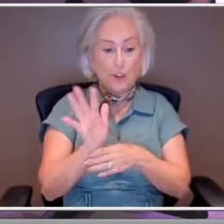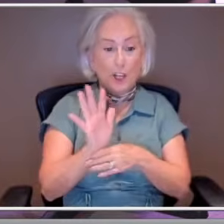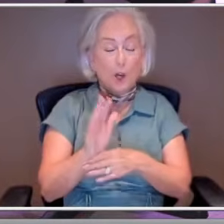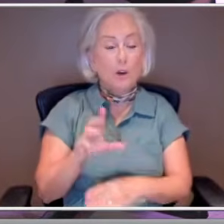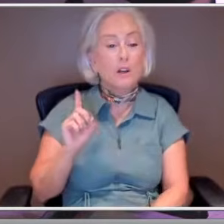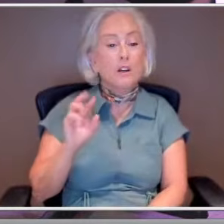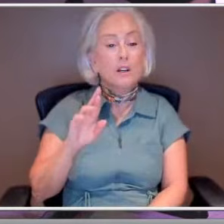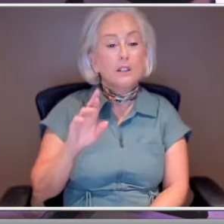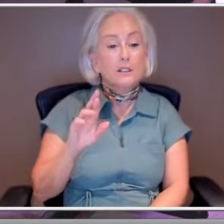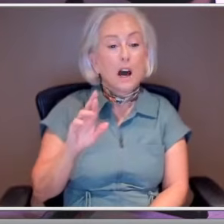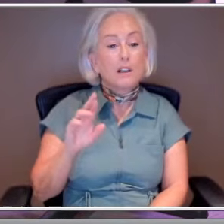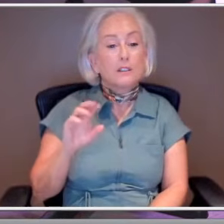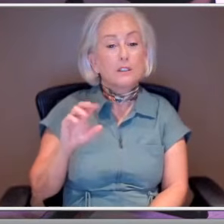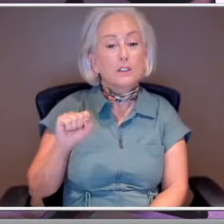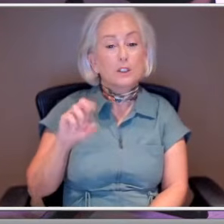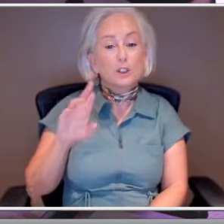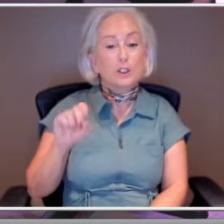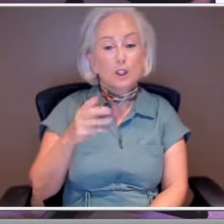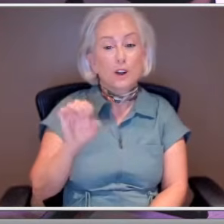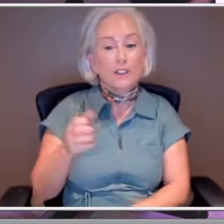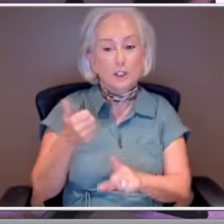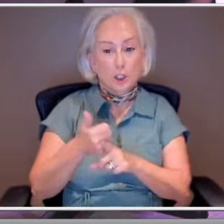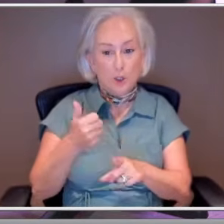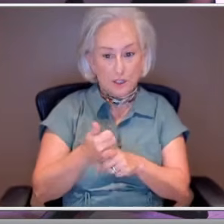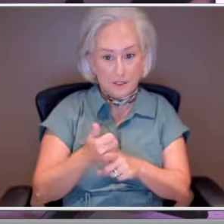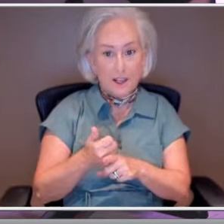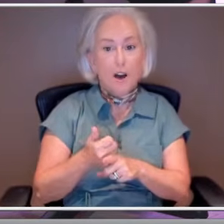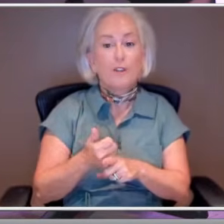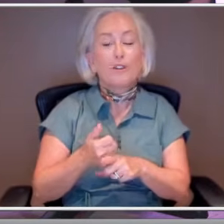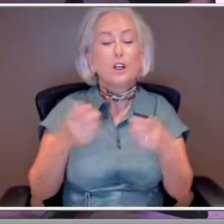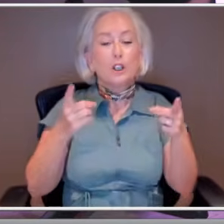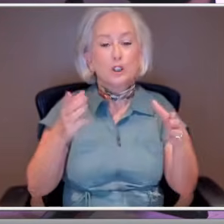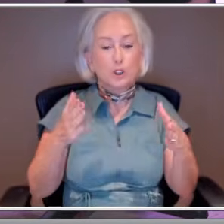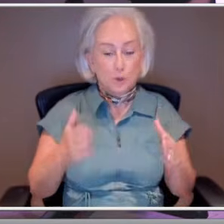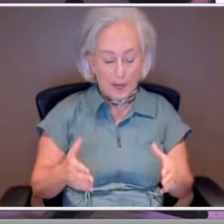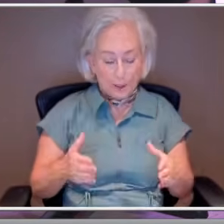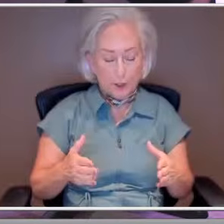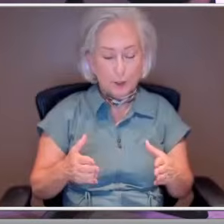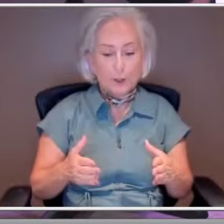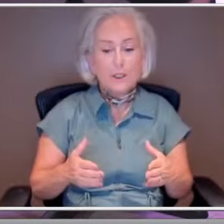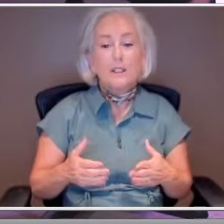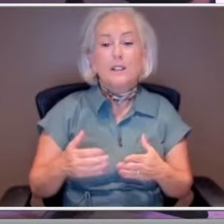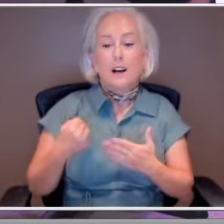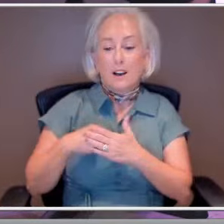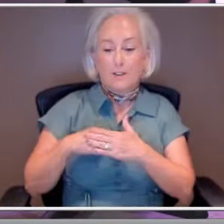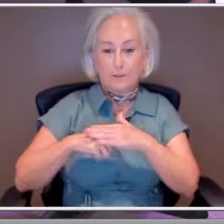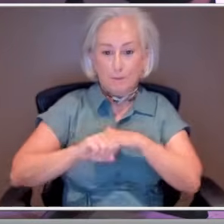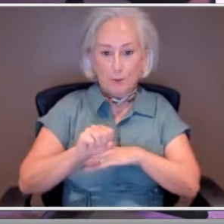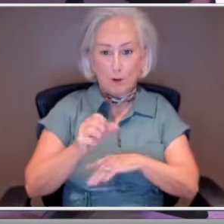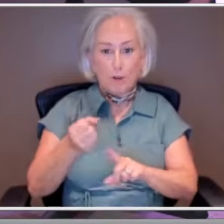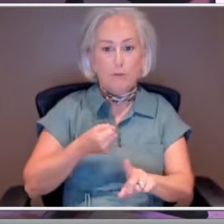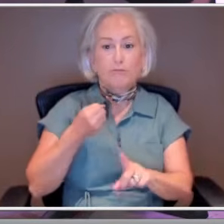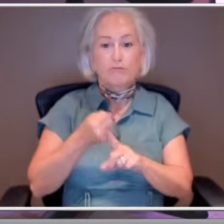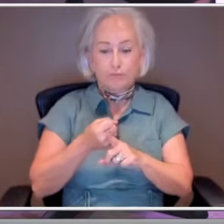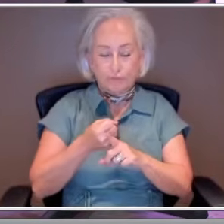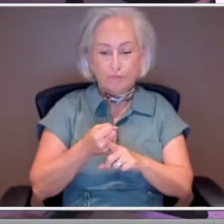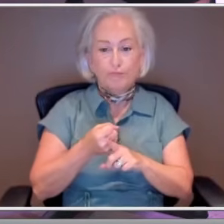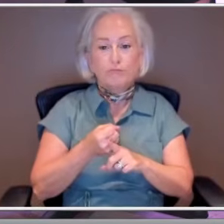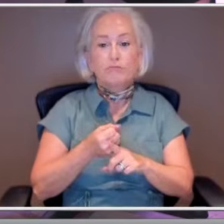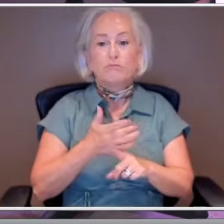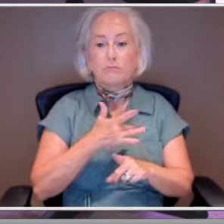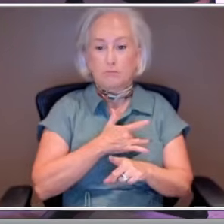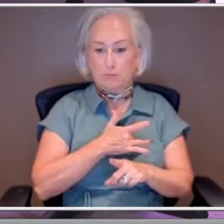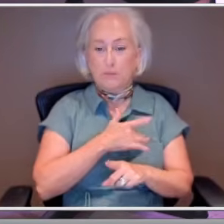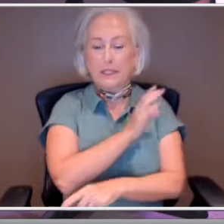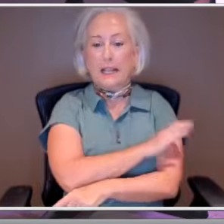Adult Congenital Heart Disease Clinic, where Keith is a patient now. Can you talk a little bit about the way you're able to guide patients